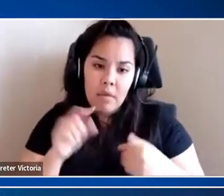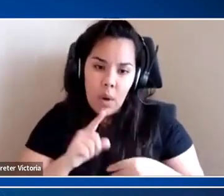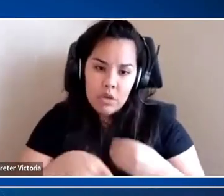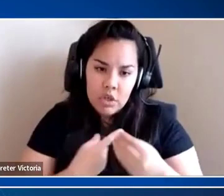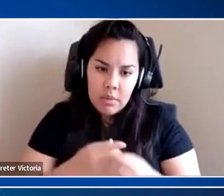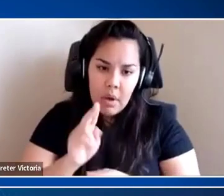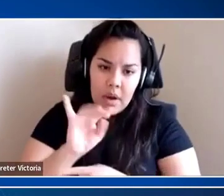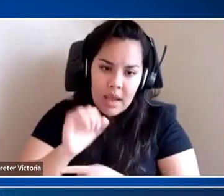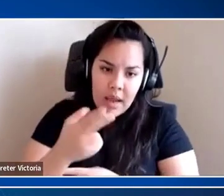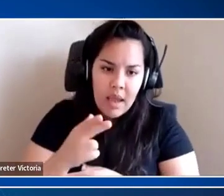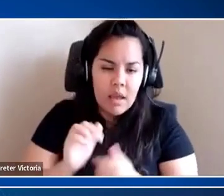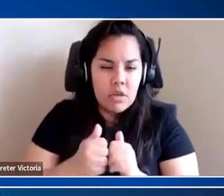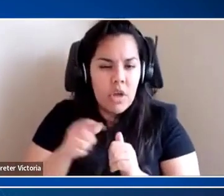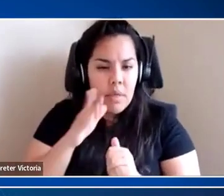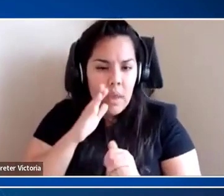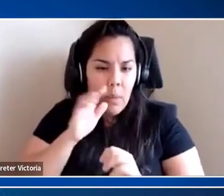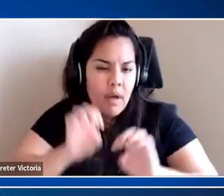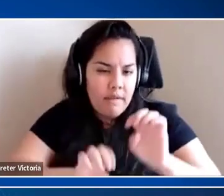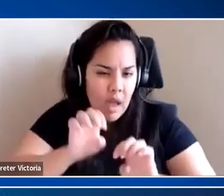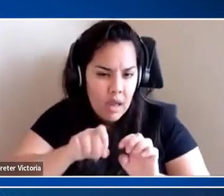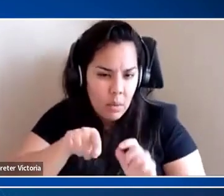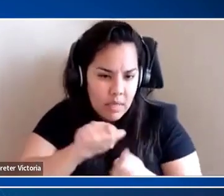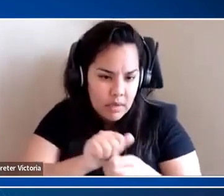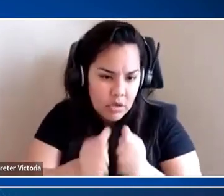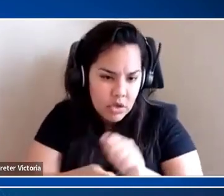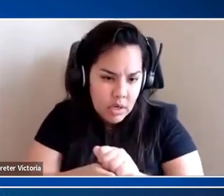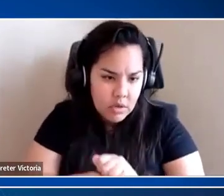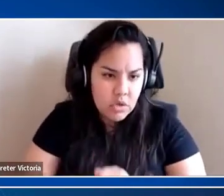NIH is going to evaluate this change.